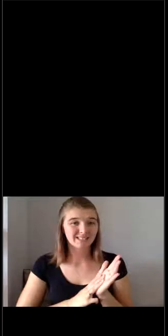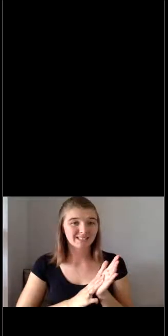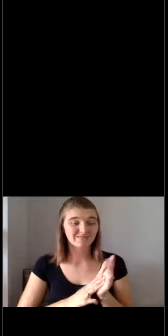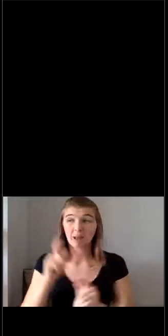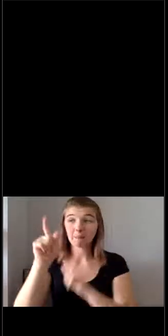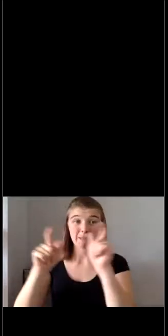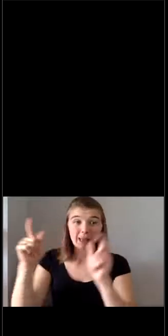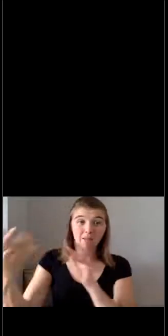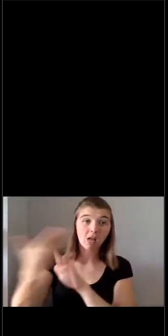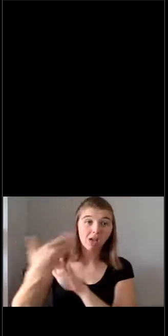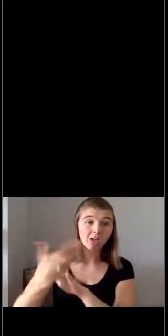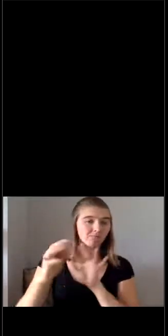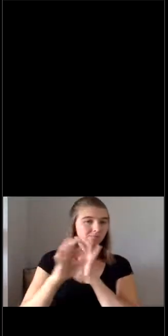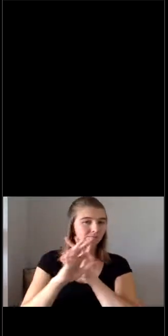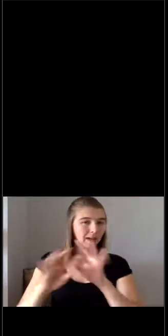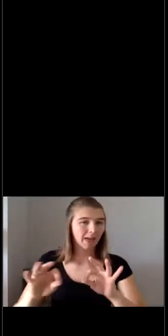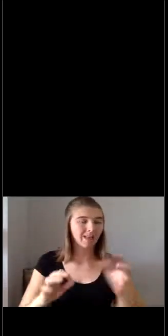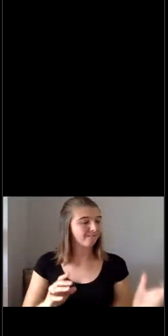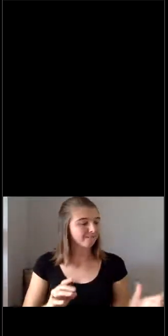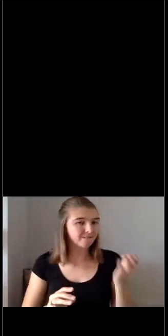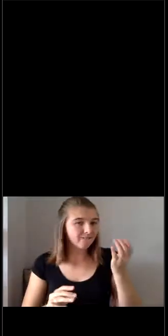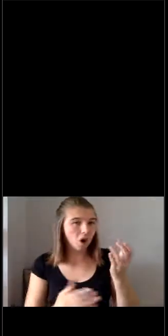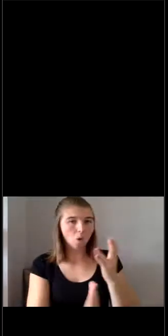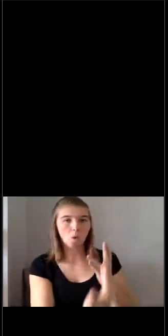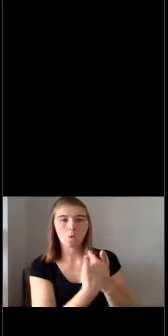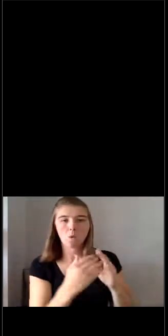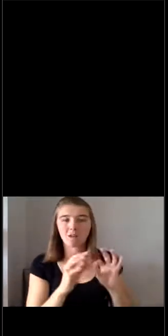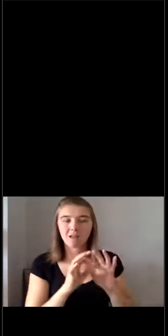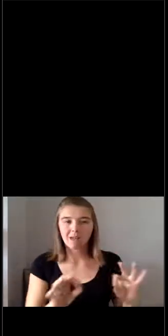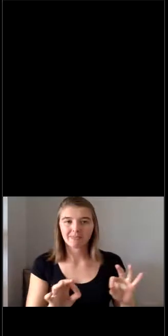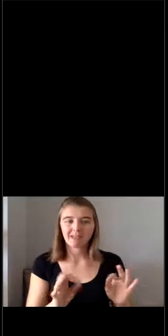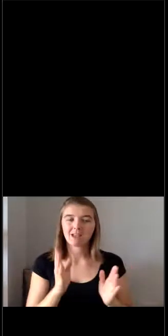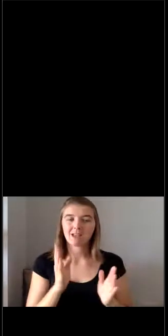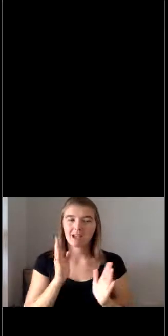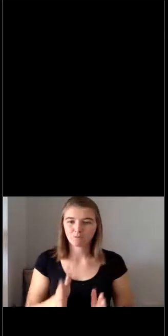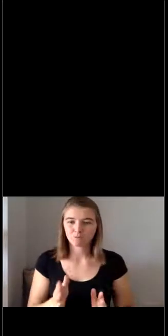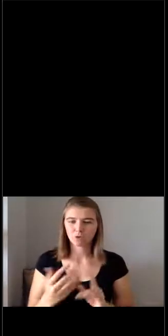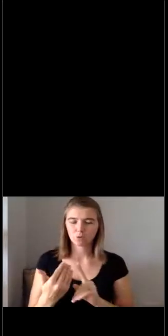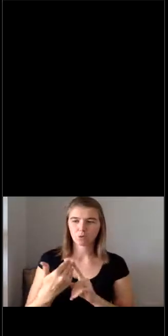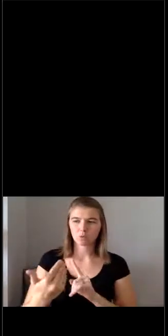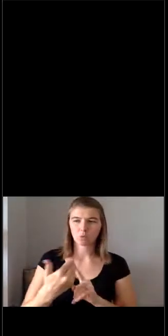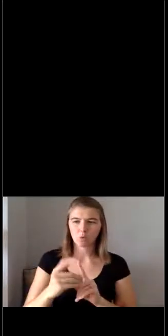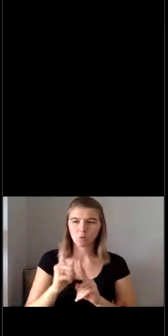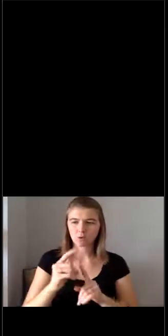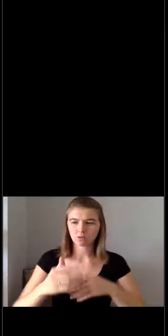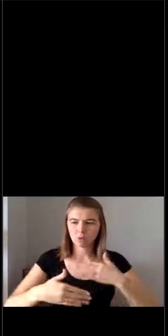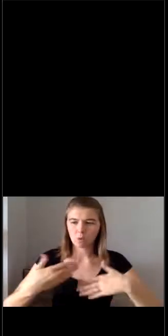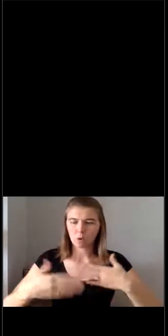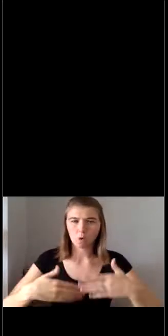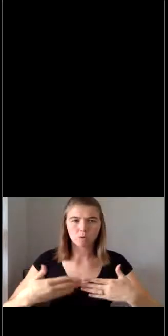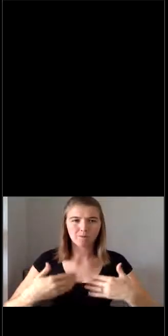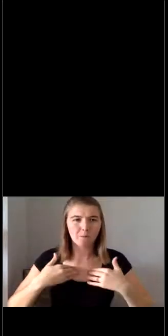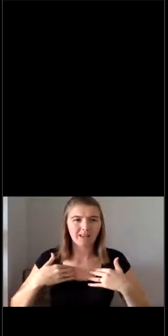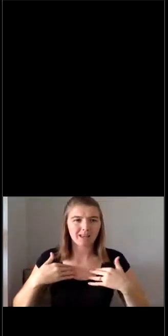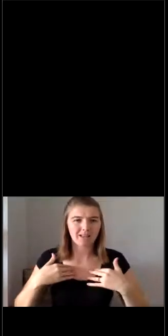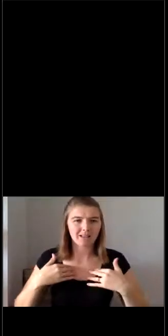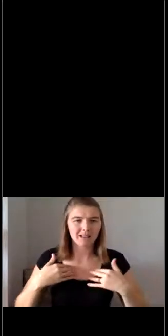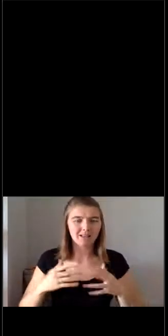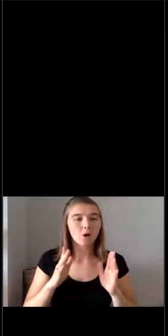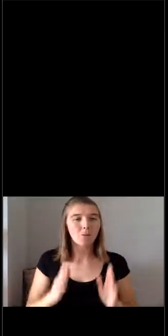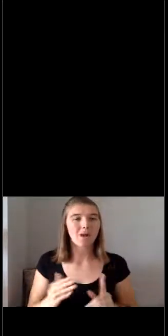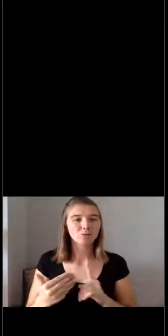distraction, and we just acknowledge what's really going on for us. If we don't acknowledge what's really going on for us, then we're not going to be able to identify effective